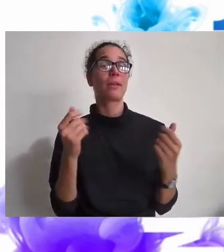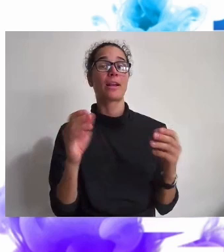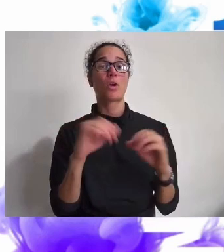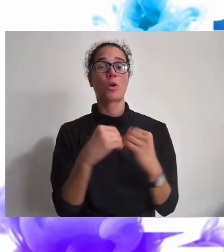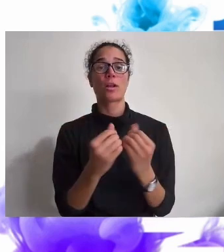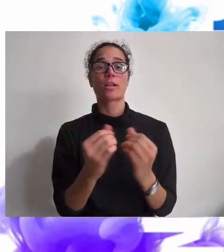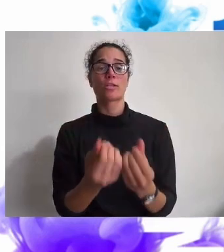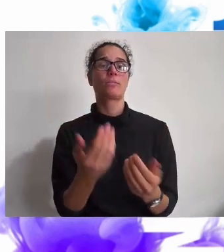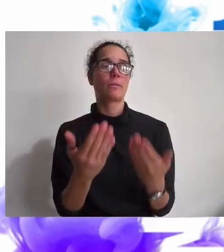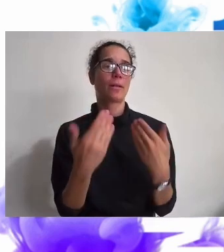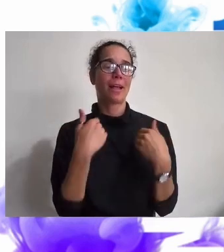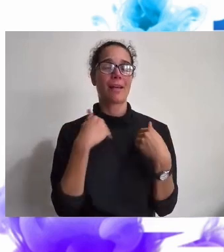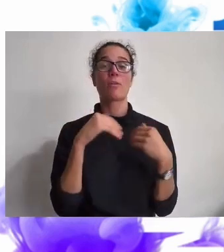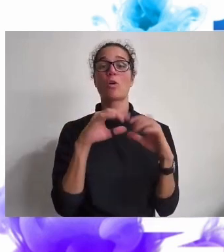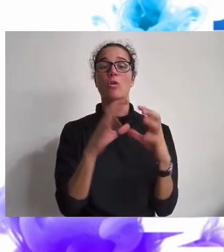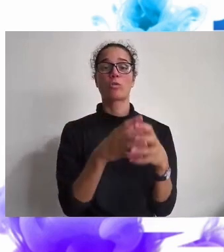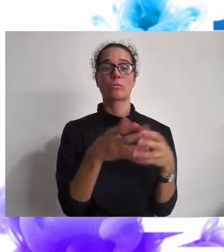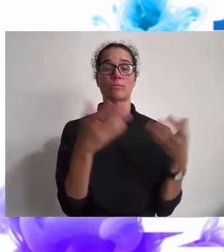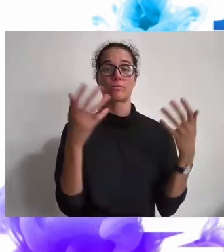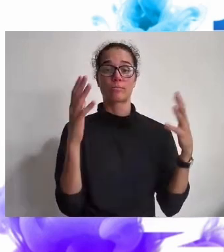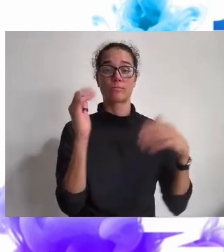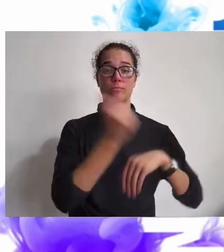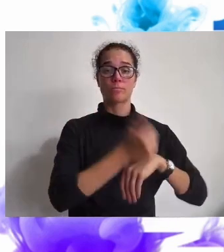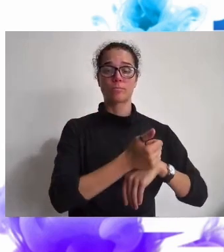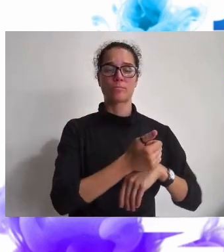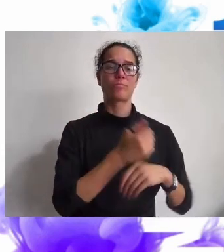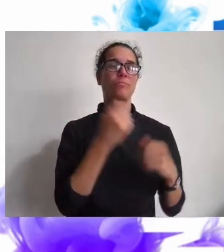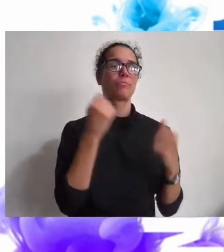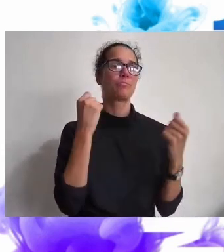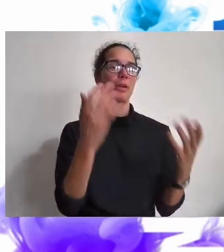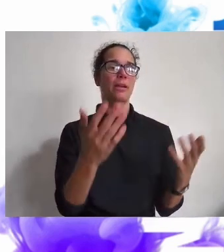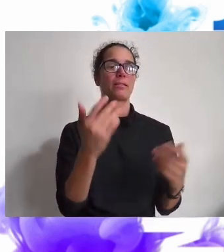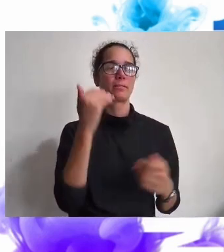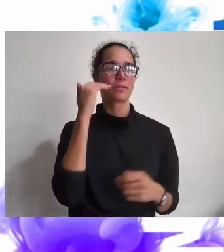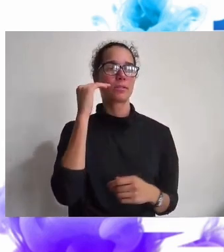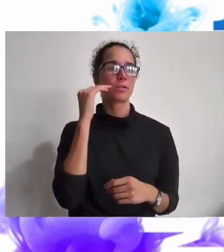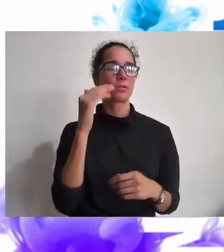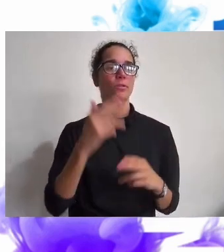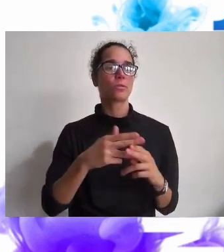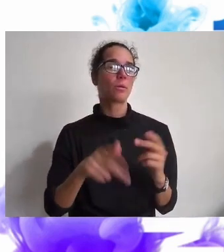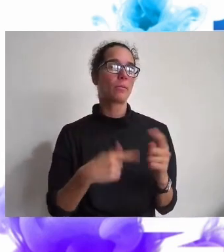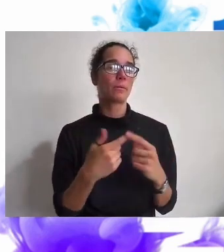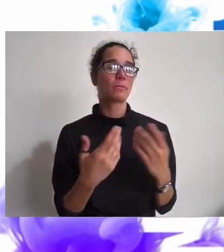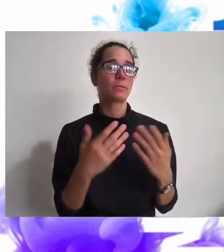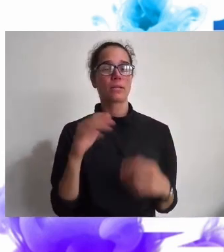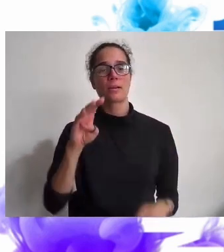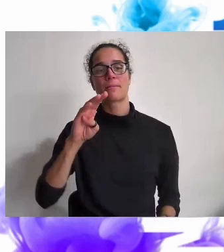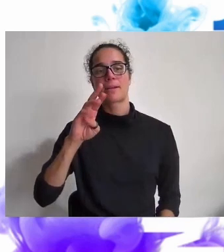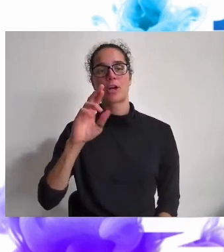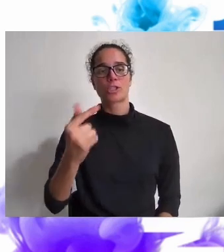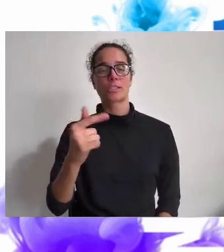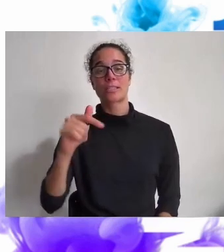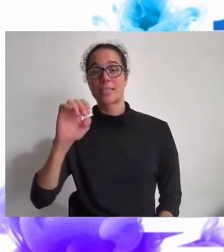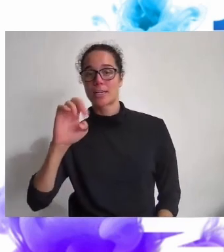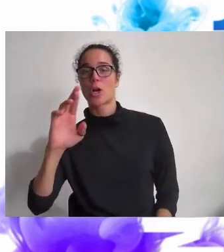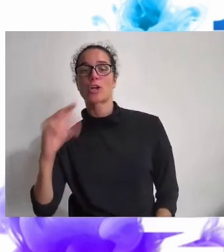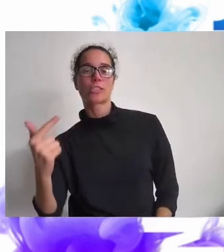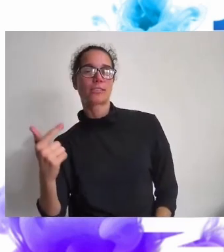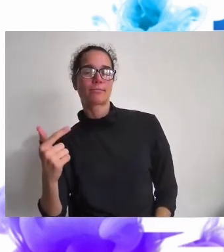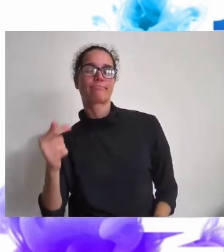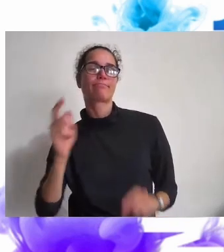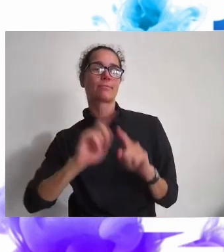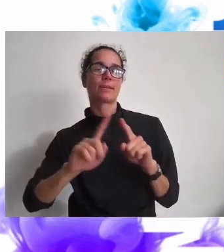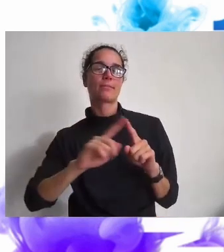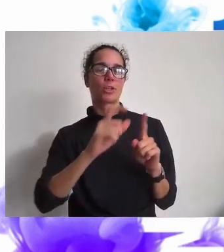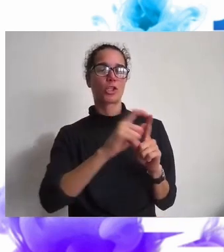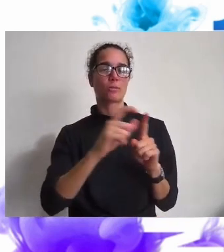affinity groups, many of us might be familiar with BRGs and ERGs. Different terms, but